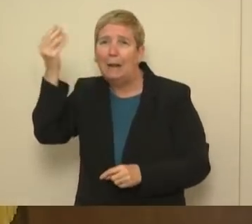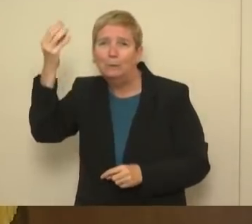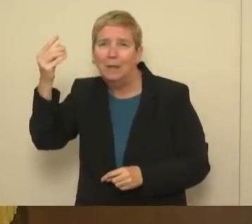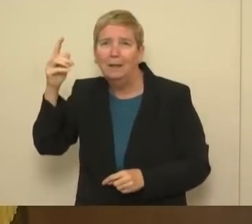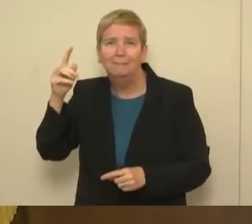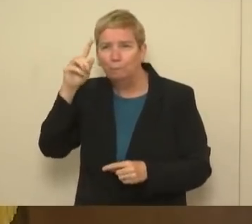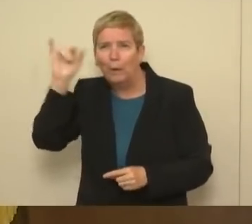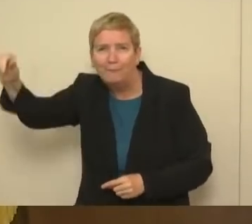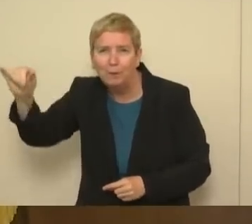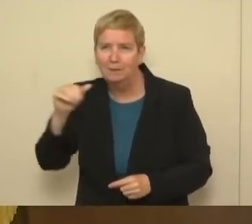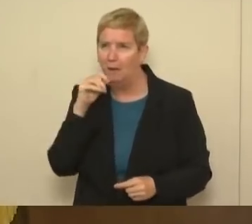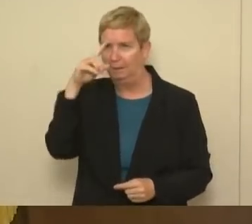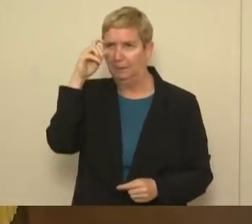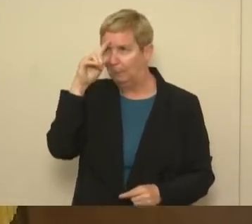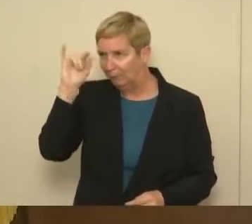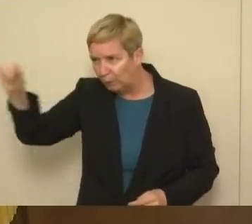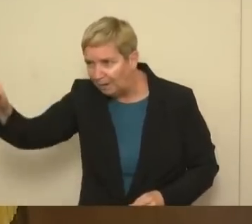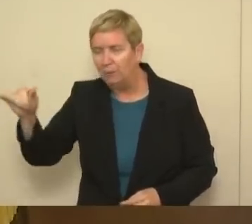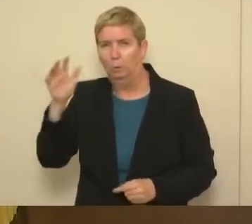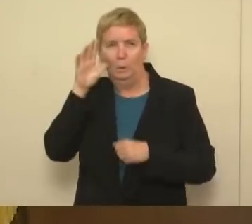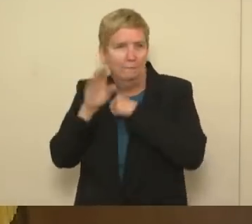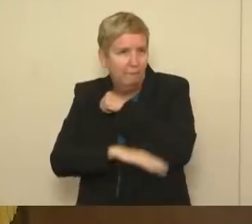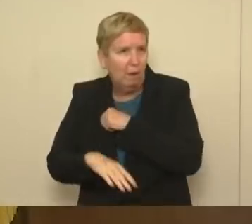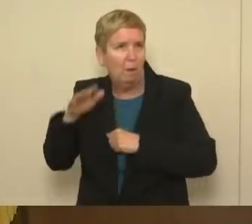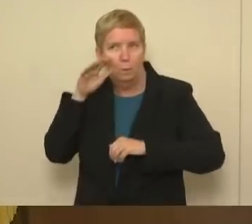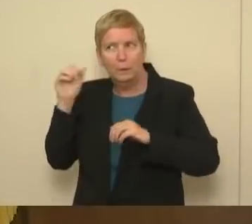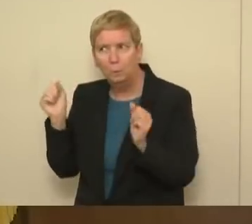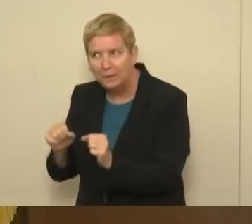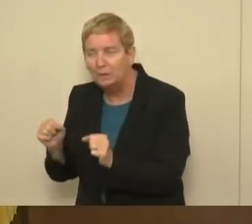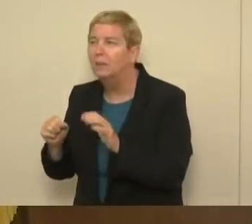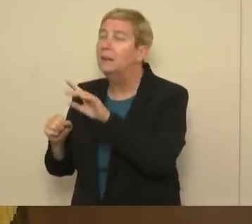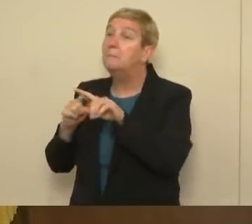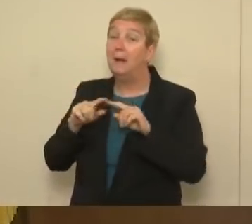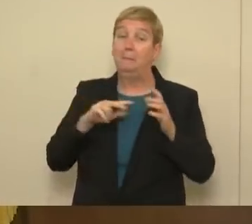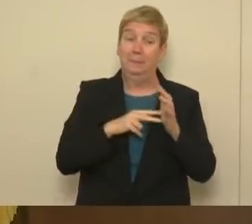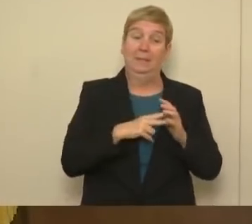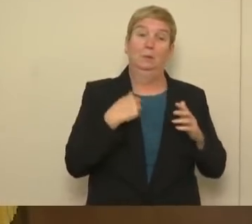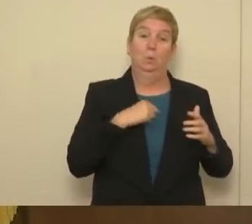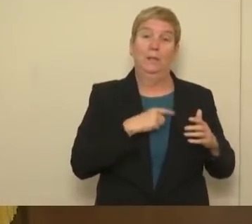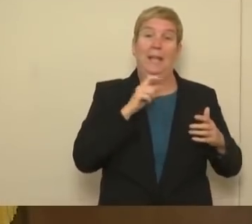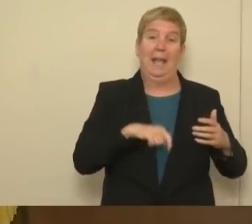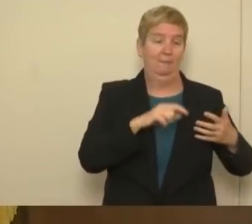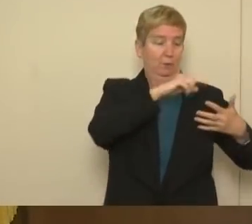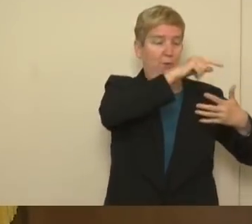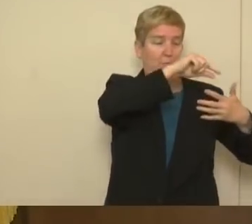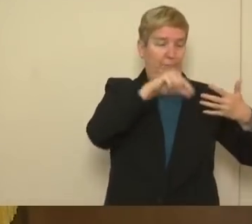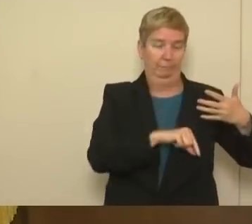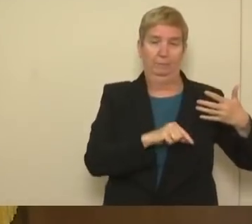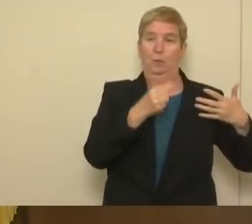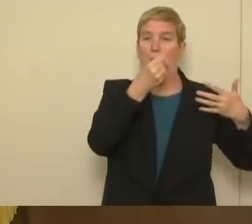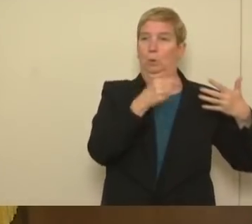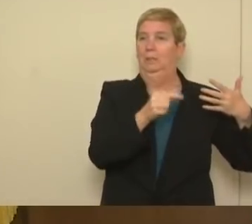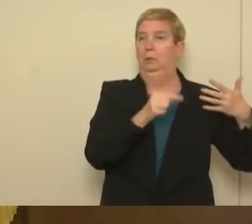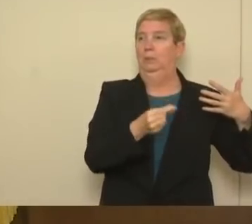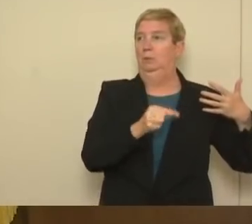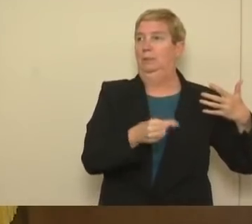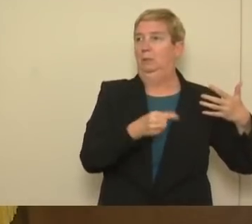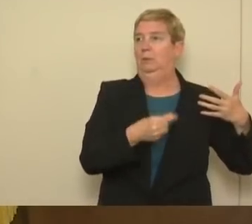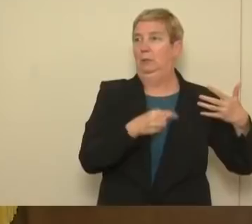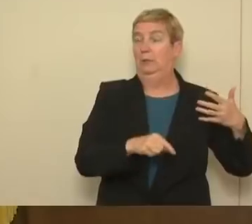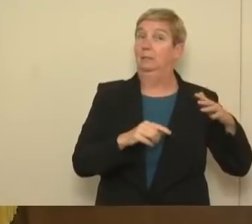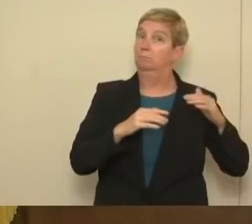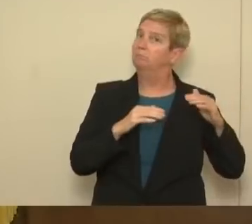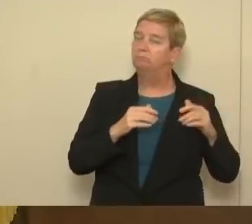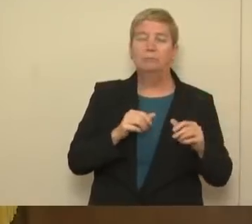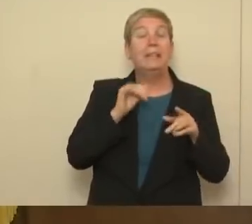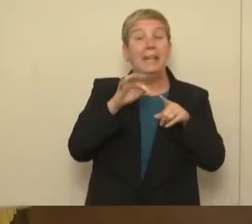lower the rate of infection. We have to be well below our gating, and that's a little unfair. That gating criteria has got to be held below.